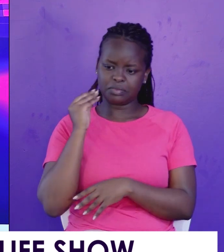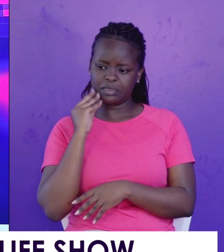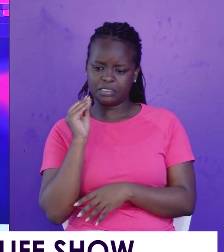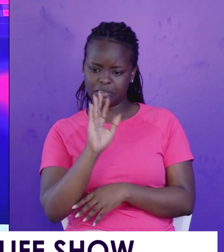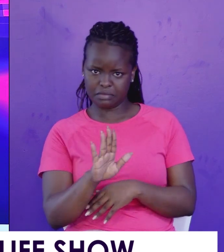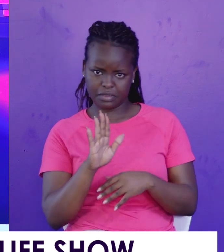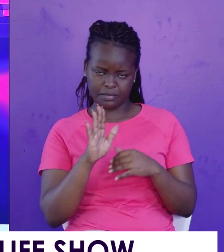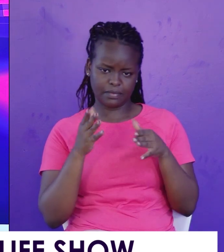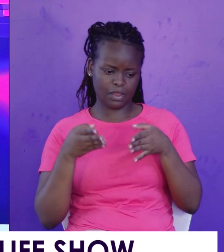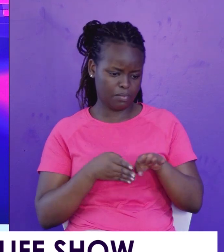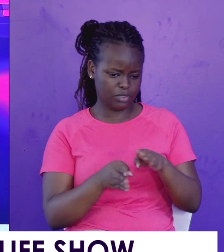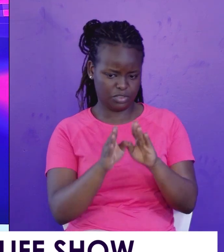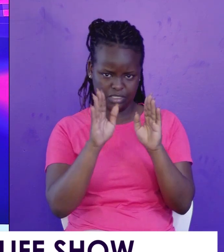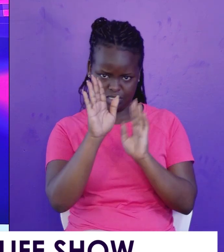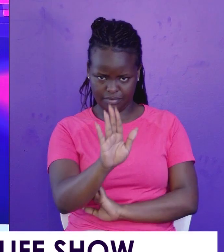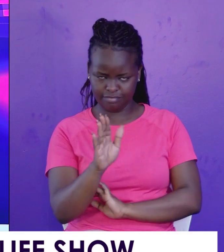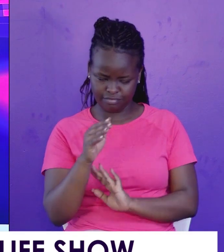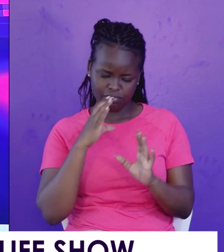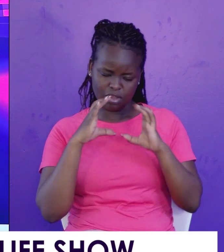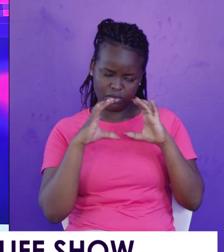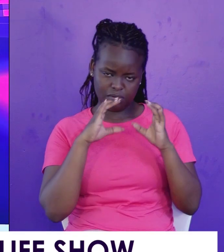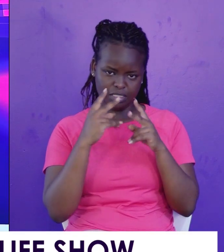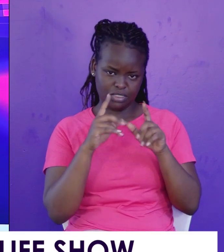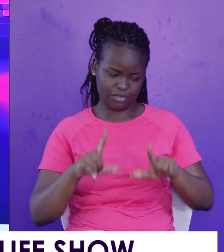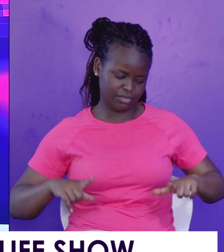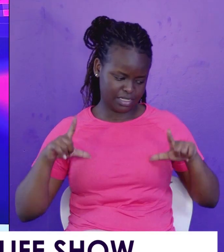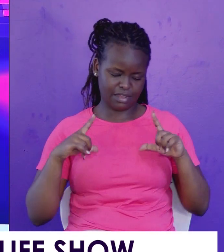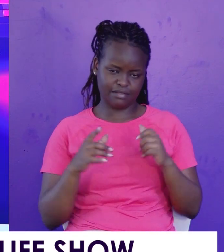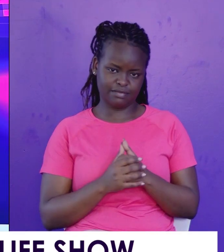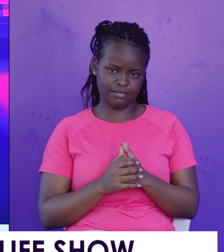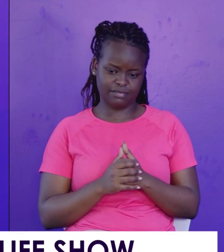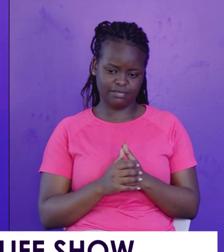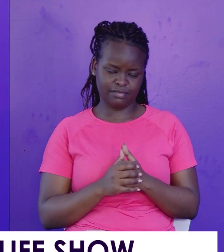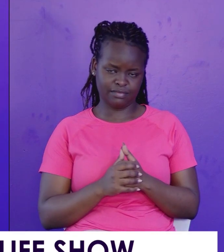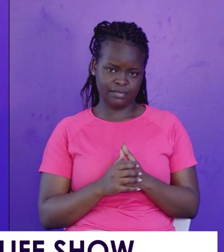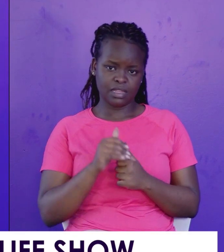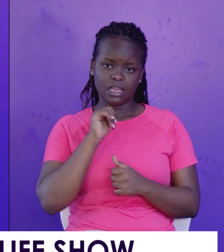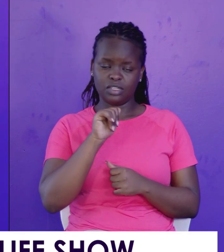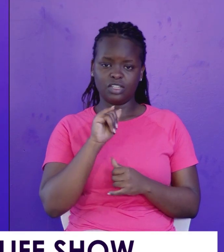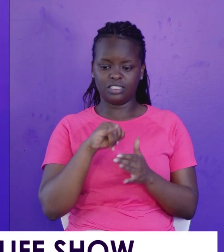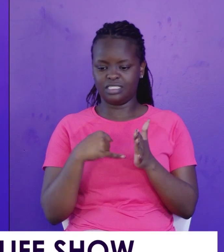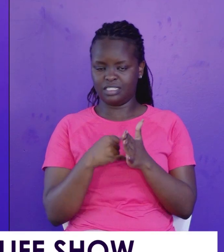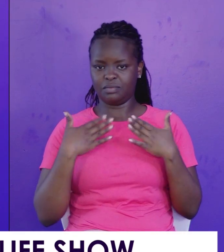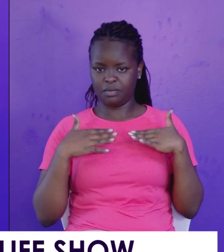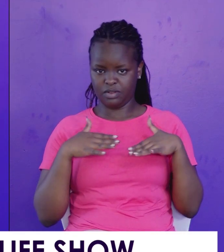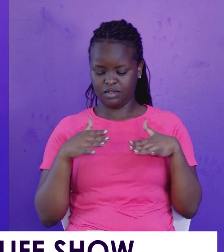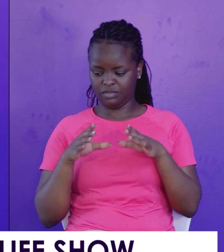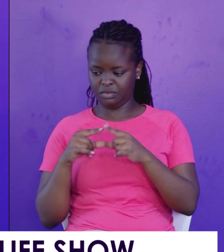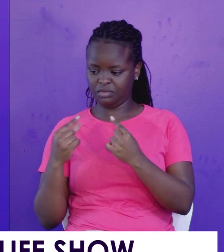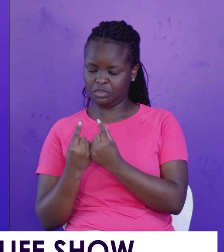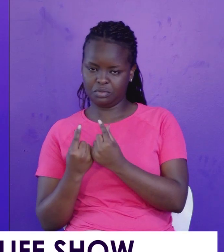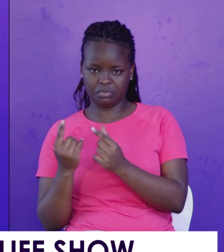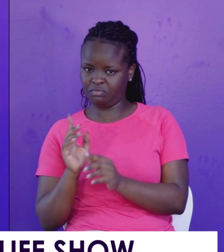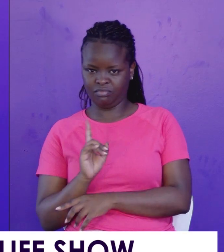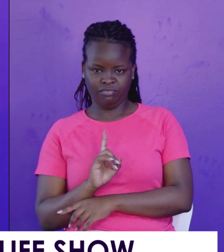experiences, opportunities. So communication is life. Communication is not just for the people from the group or schools. Don't you think so?